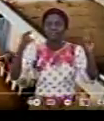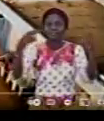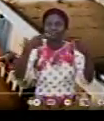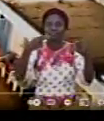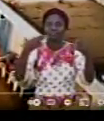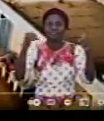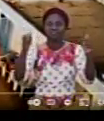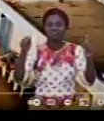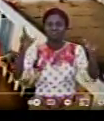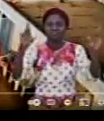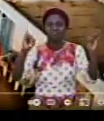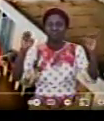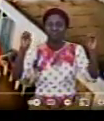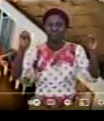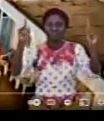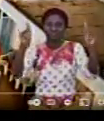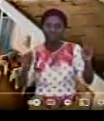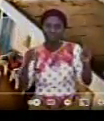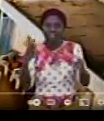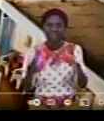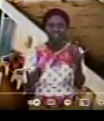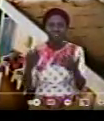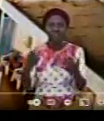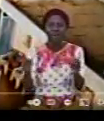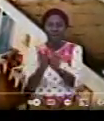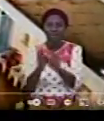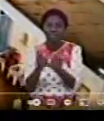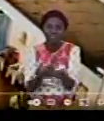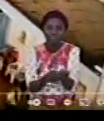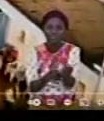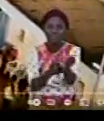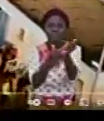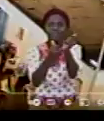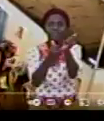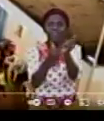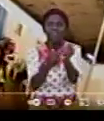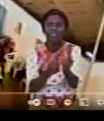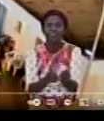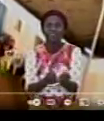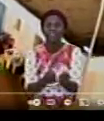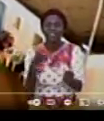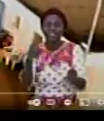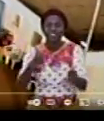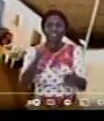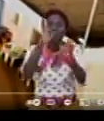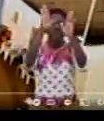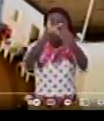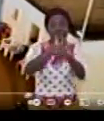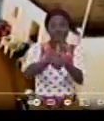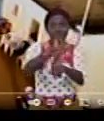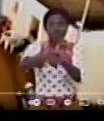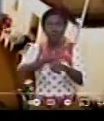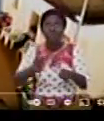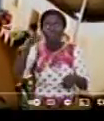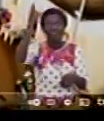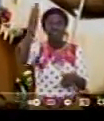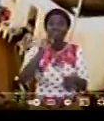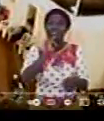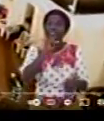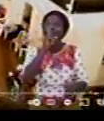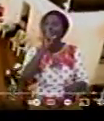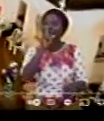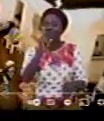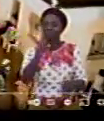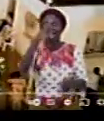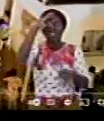fire also accompany, for the miracle walking God is real. He